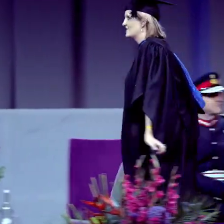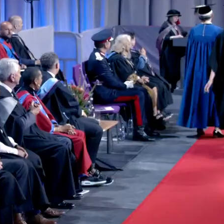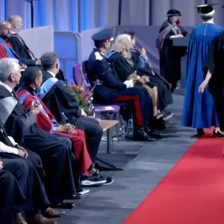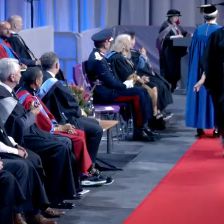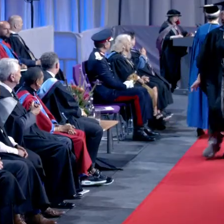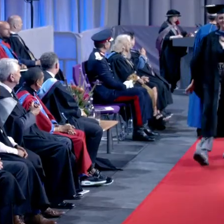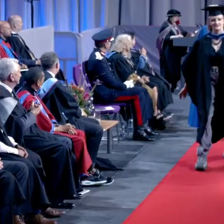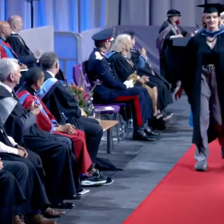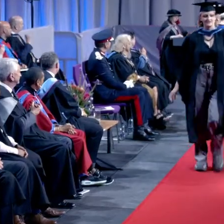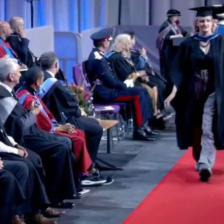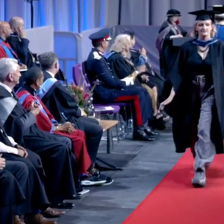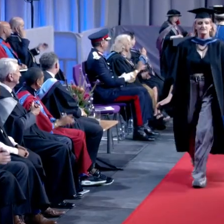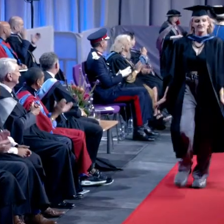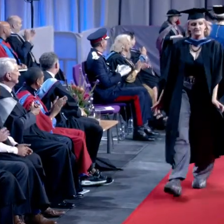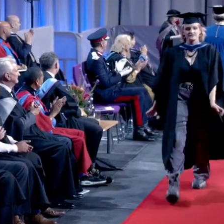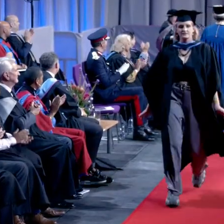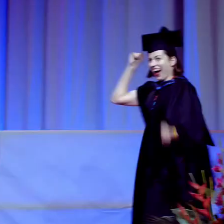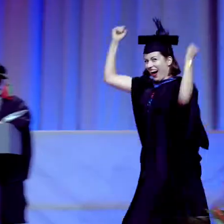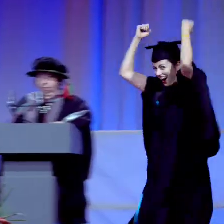Hannah Uecker.